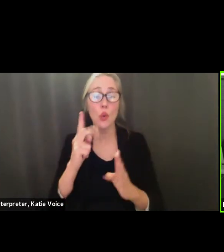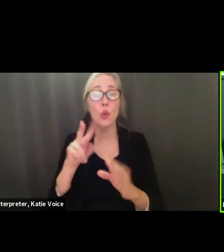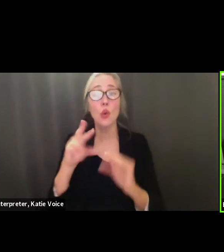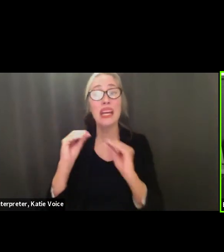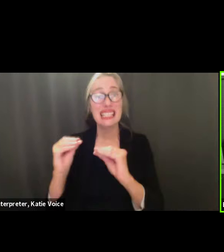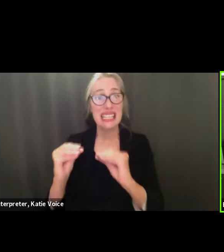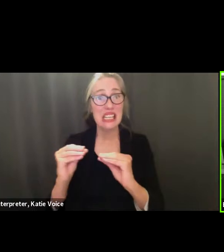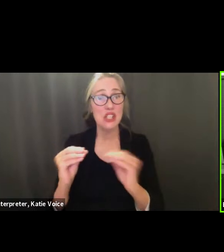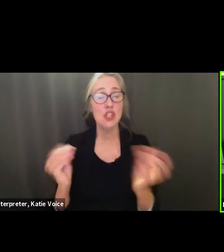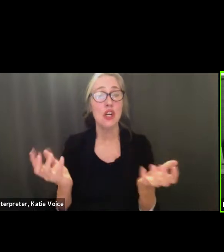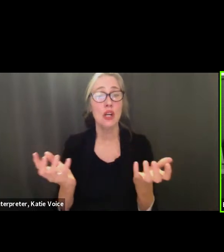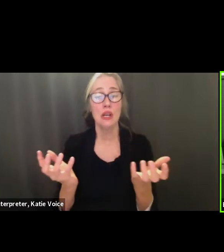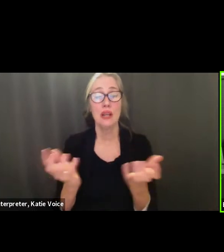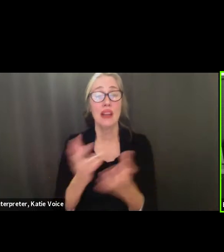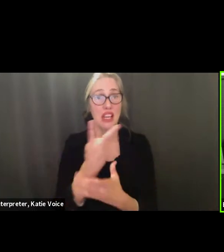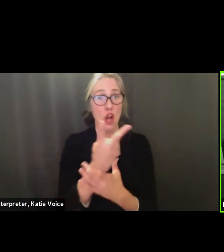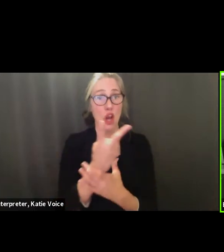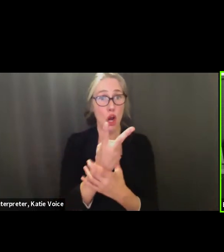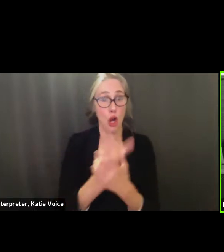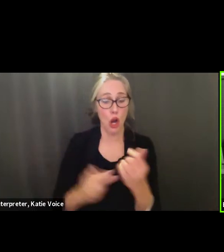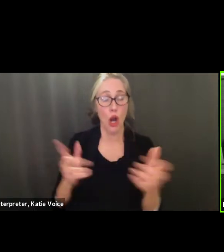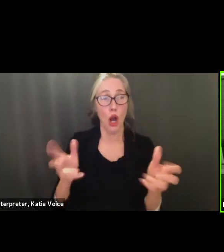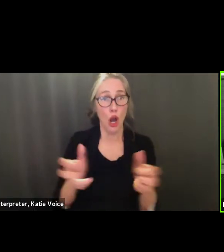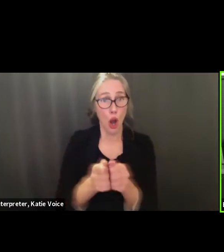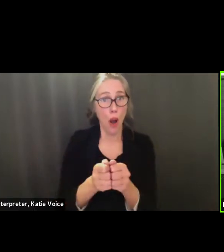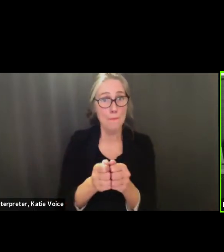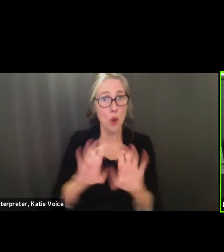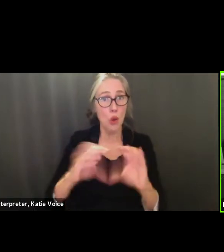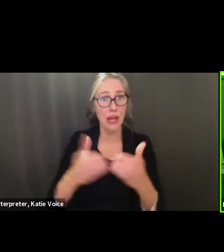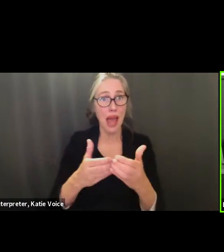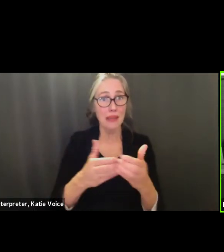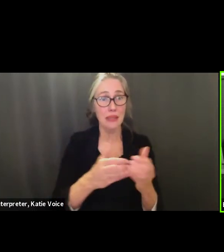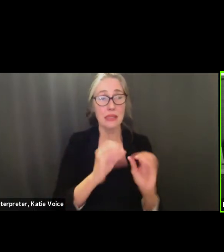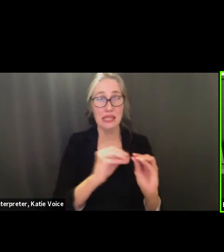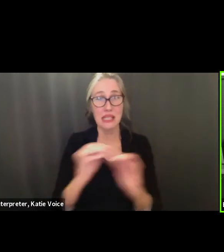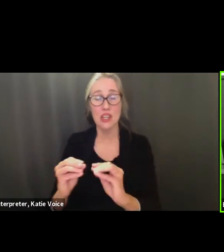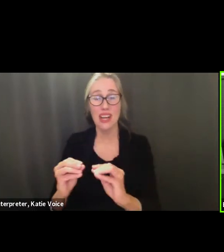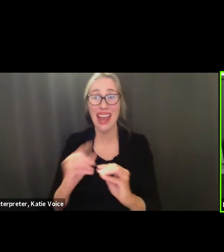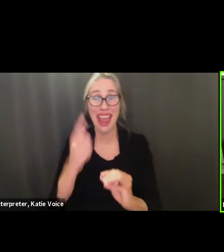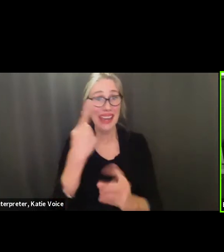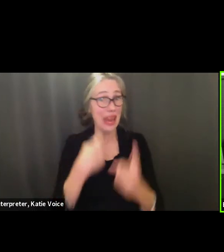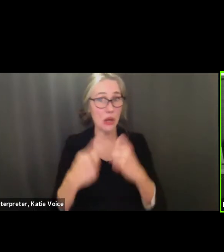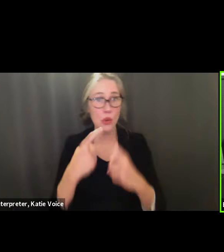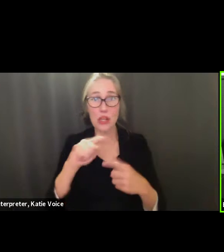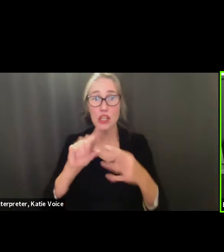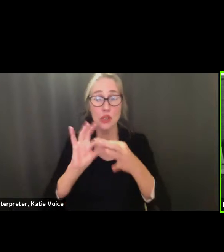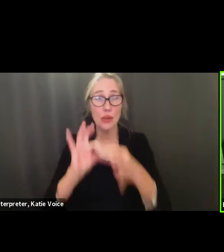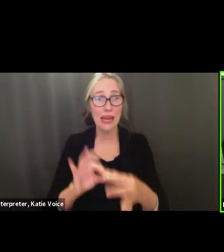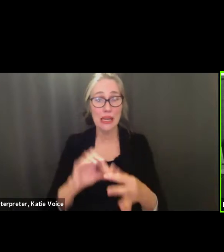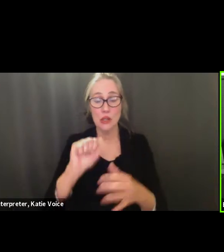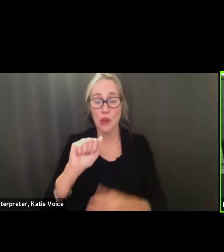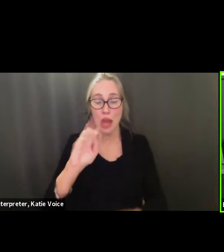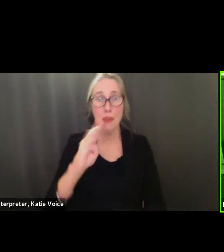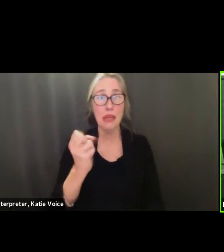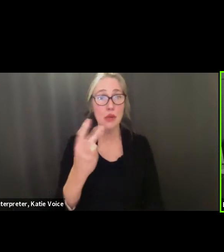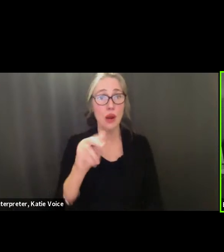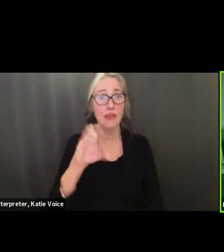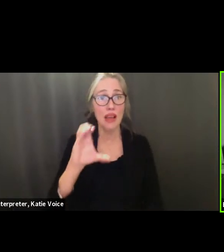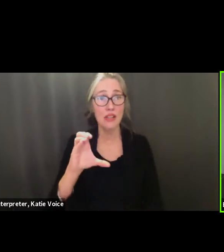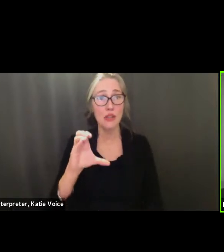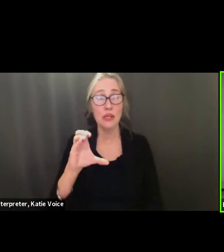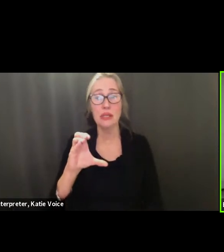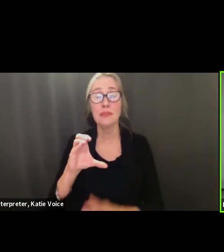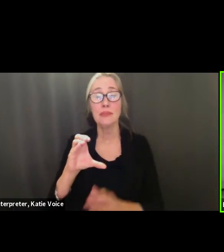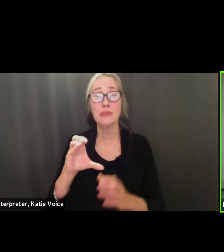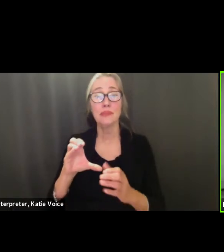with that, I'm happy to answer any questions regarding the AB 1200 collective bargaining agreement.